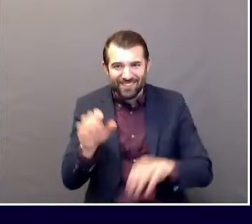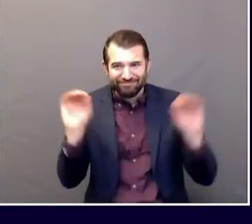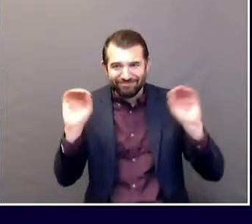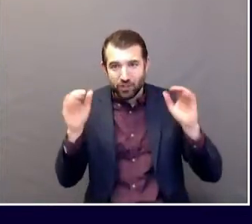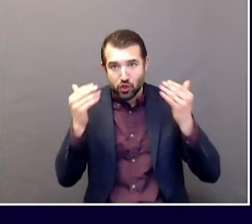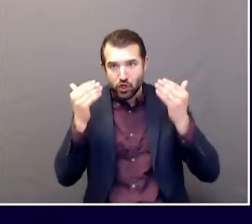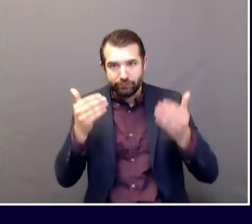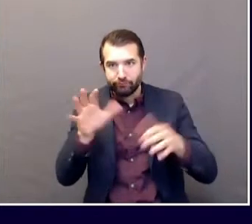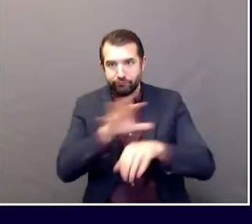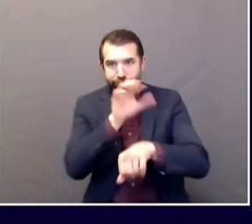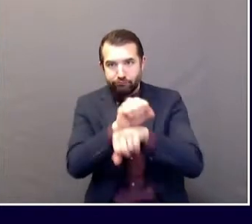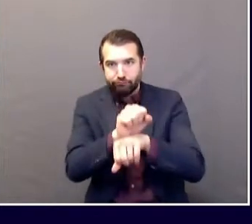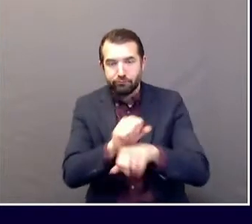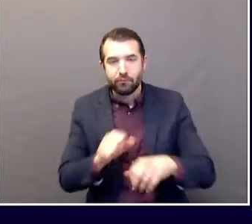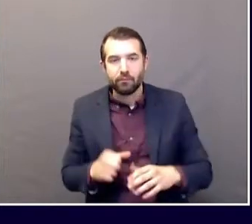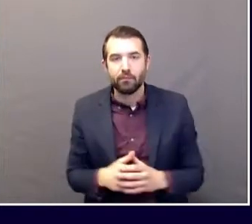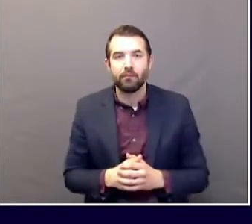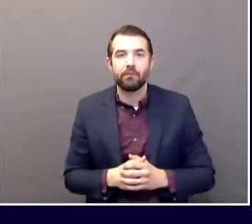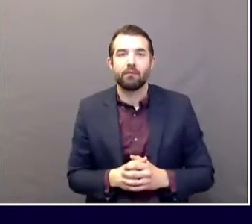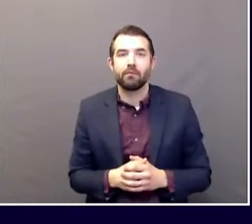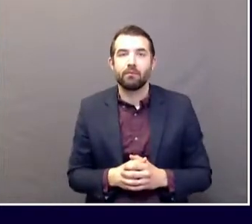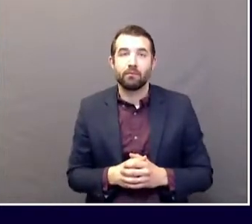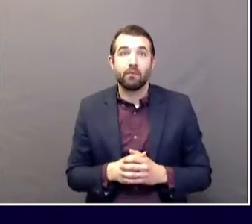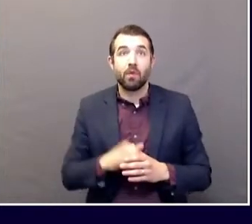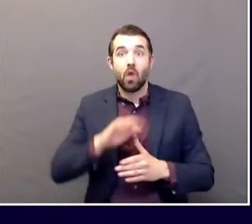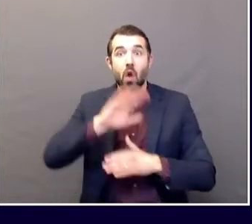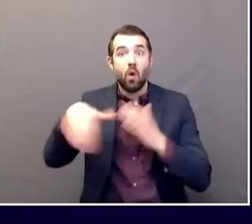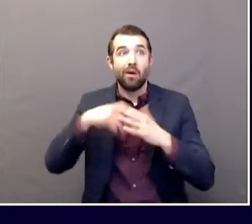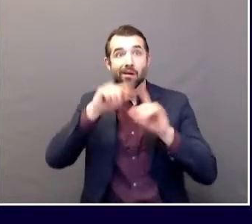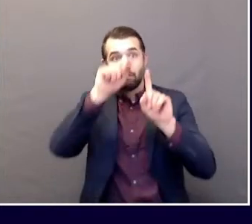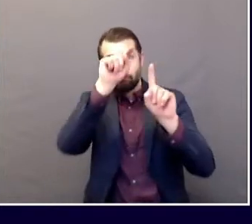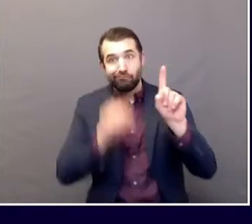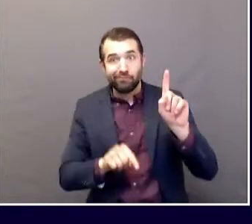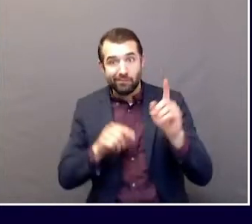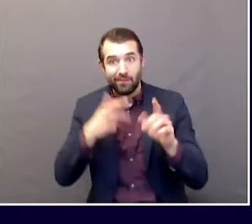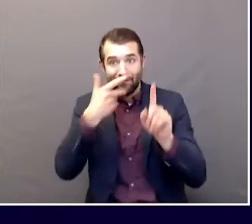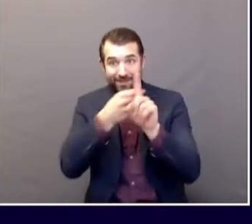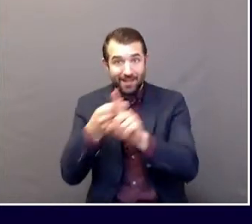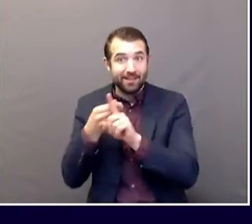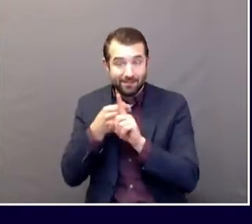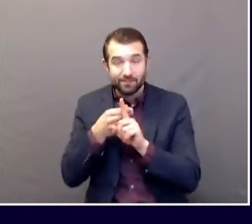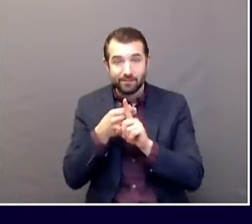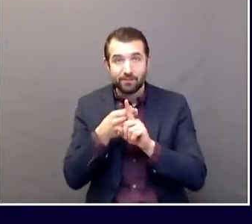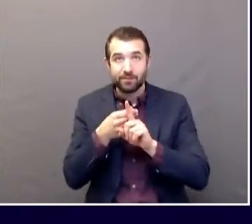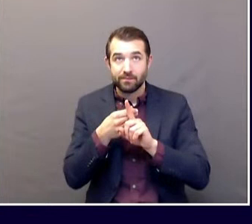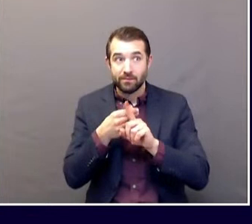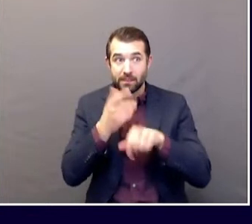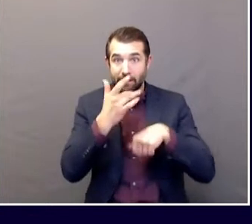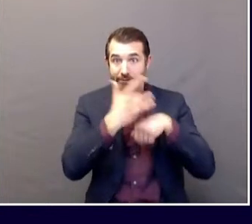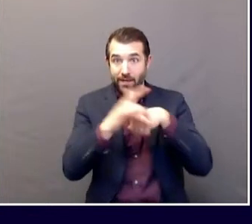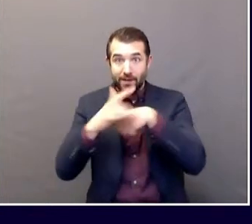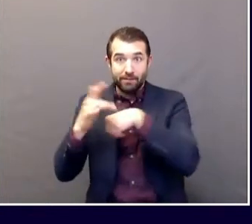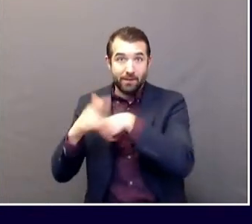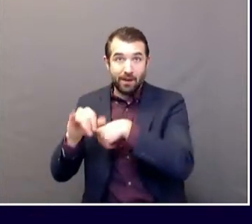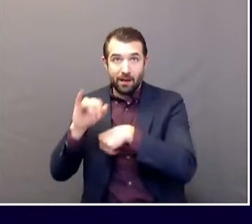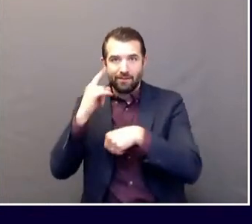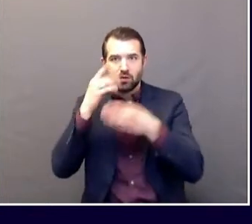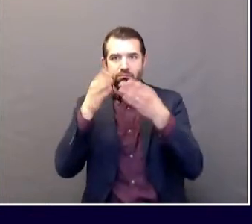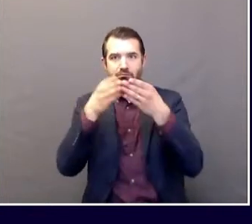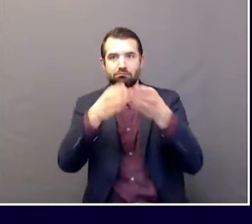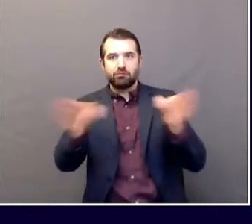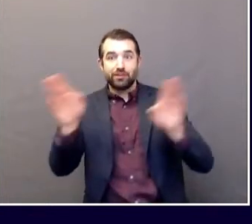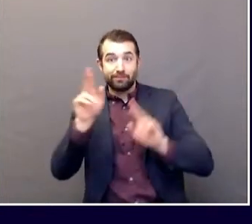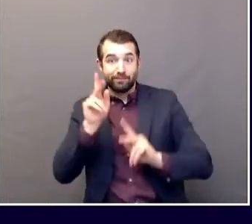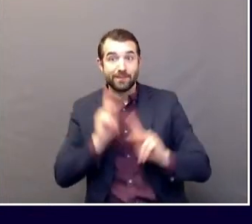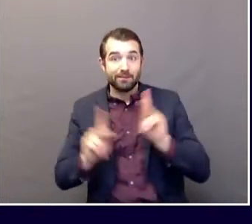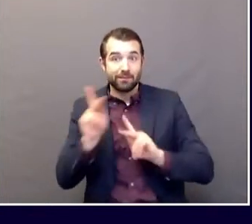recipient of vaccine in Maine is that those vaccines should be made available not just for your own patients, but for any willing member of the general